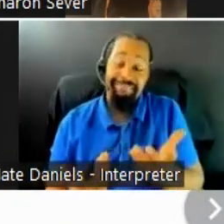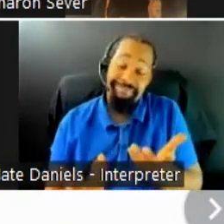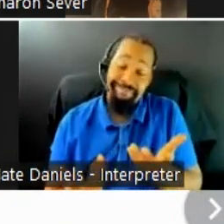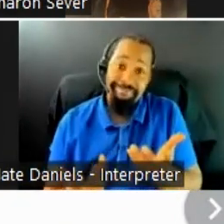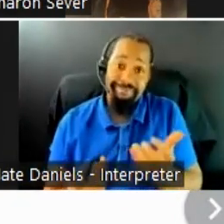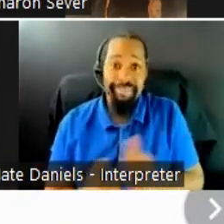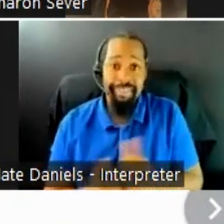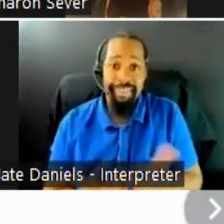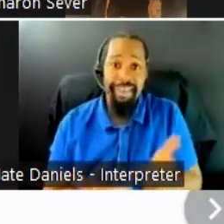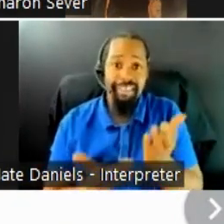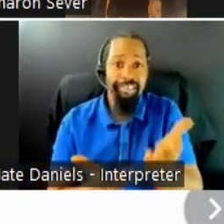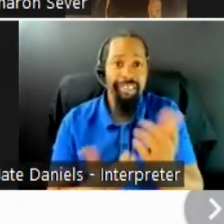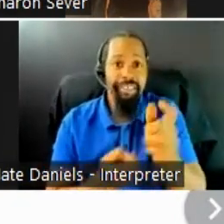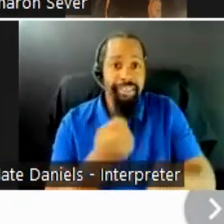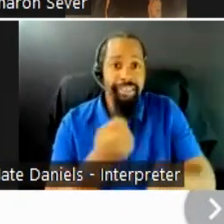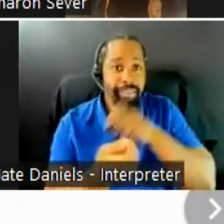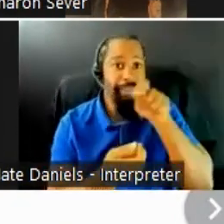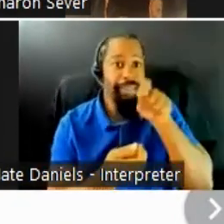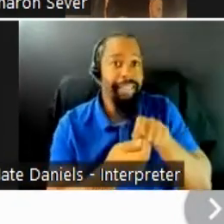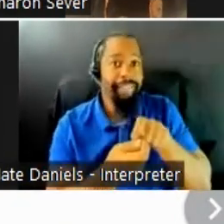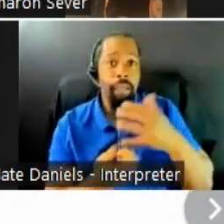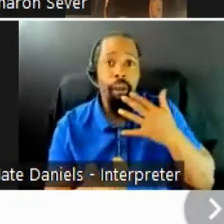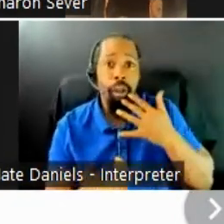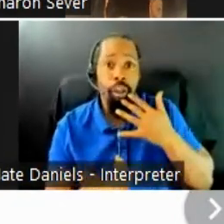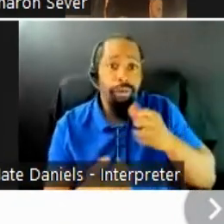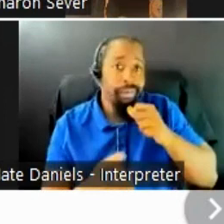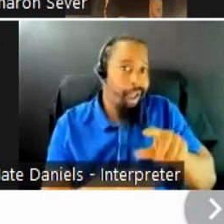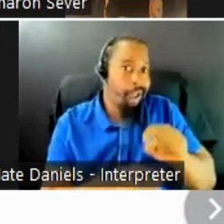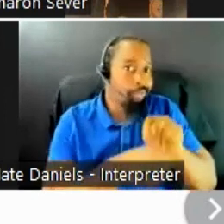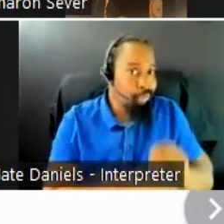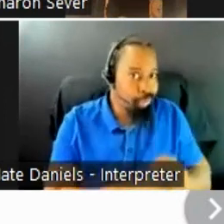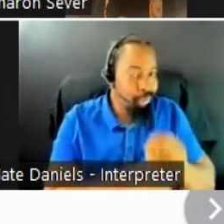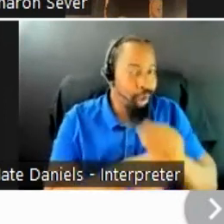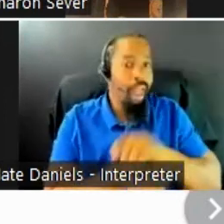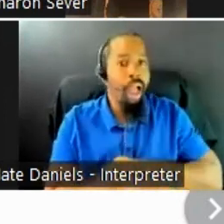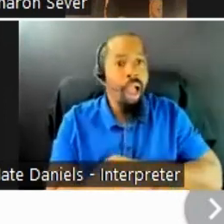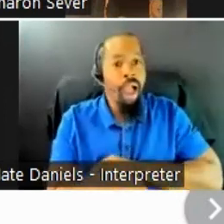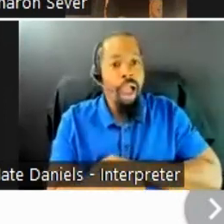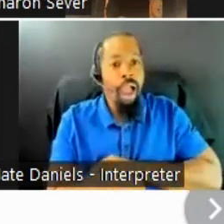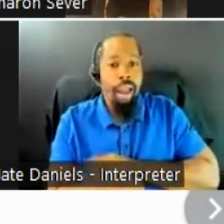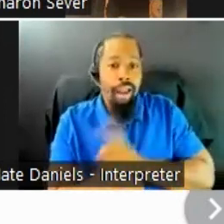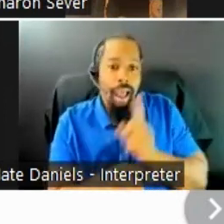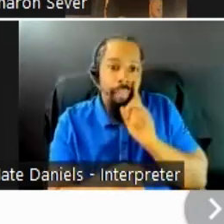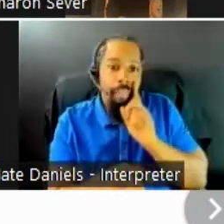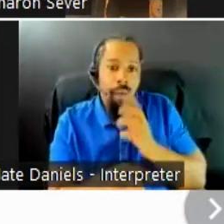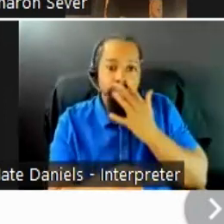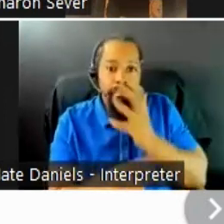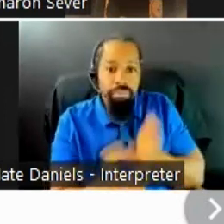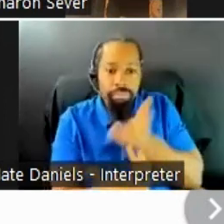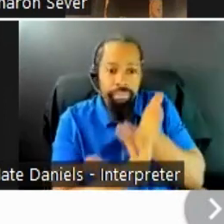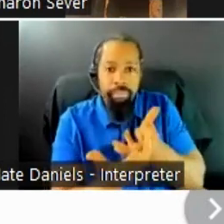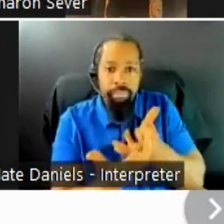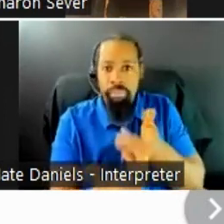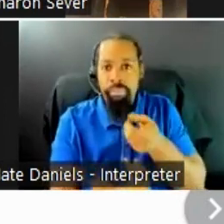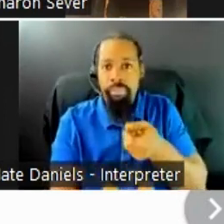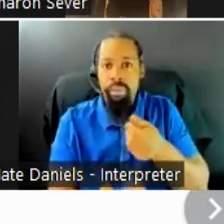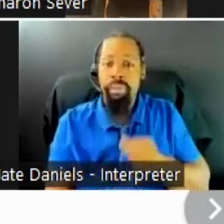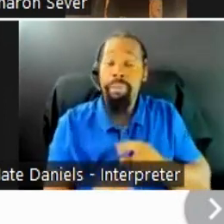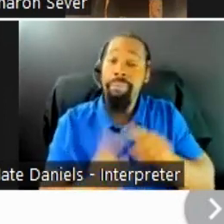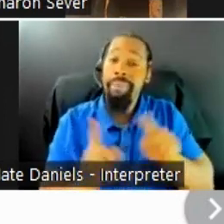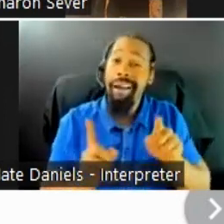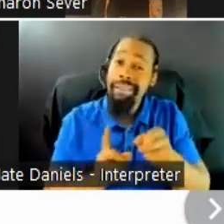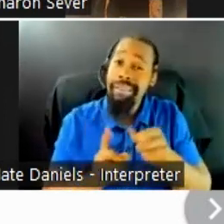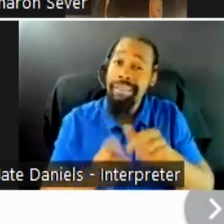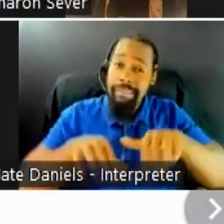I thought it would really complement her. The only thing was that it's an action movie, so